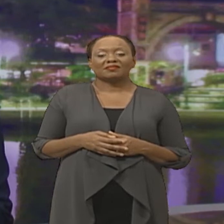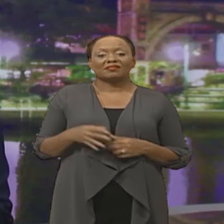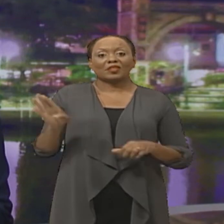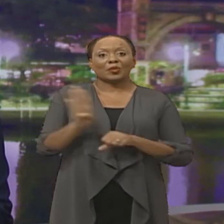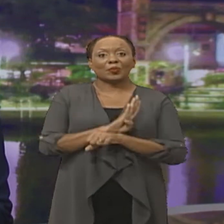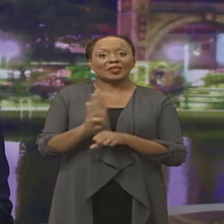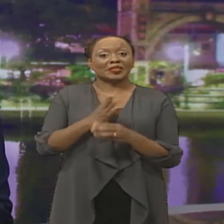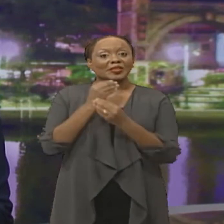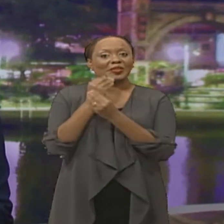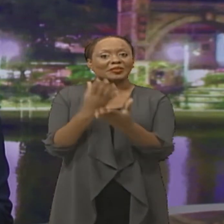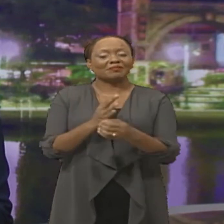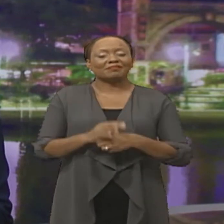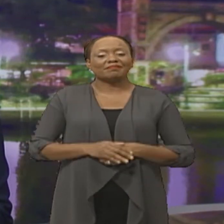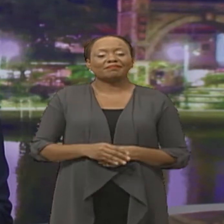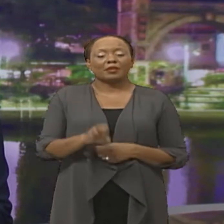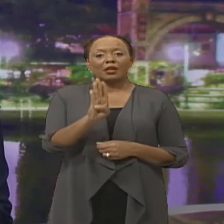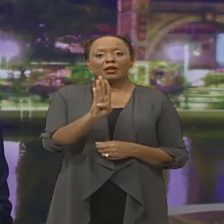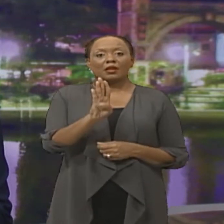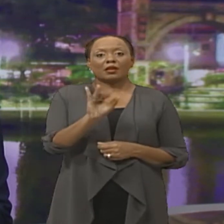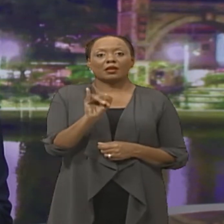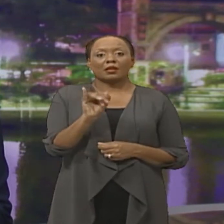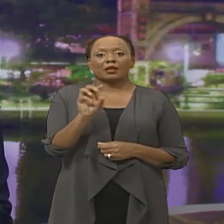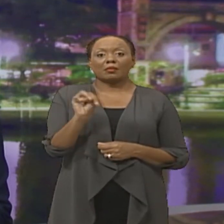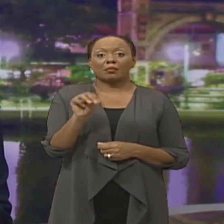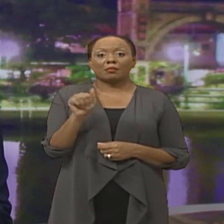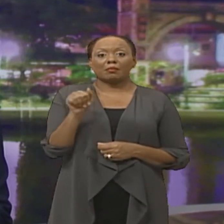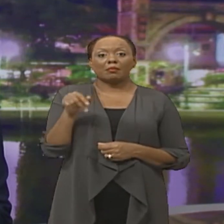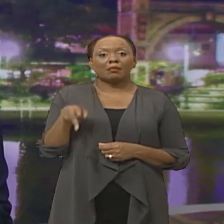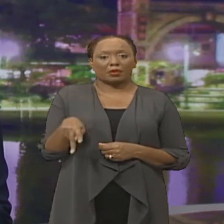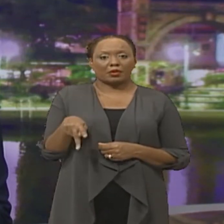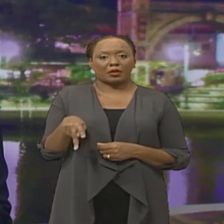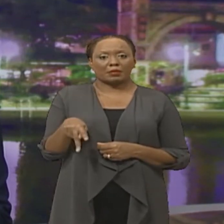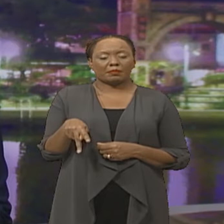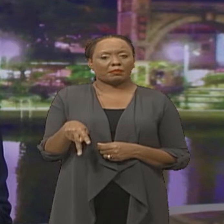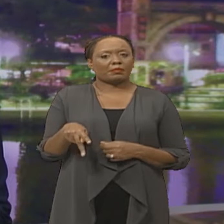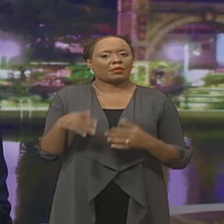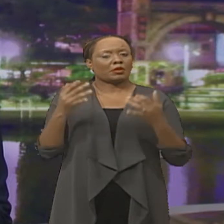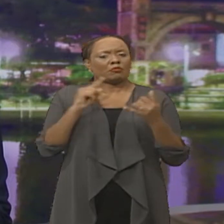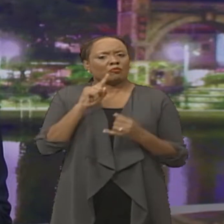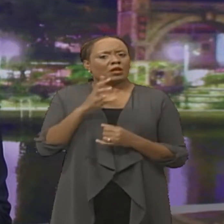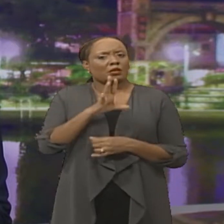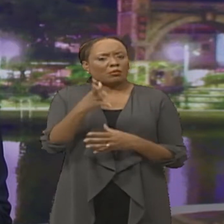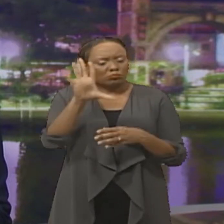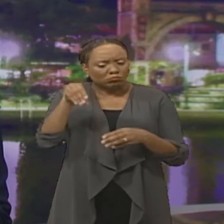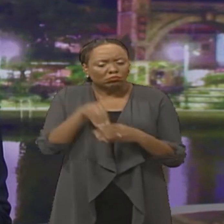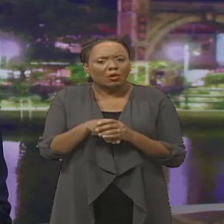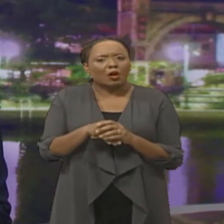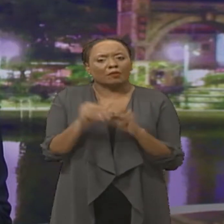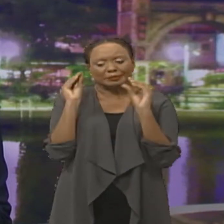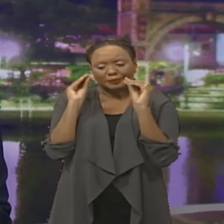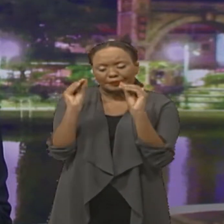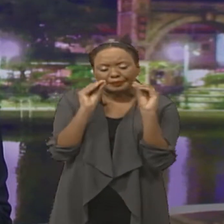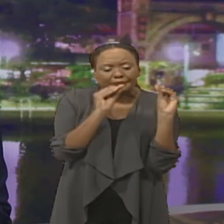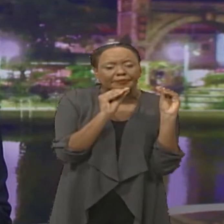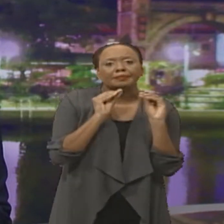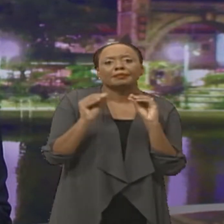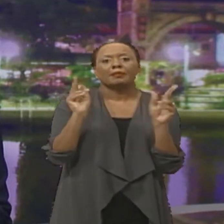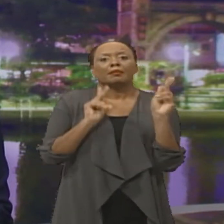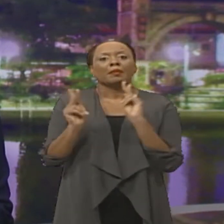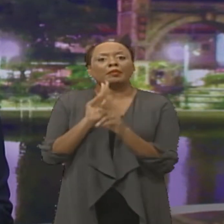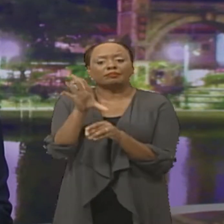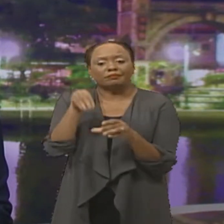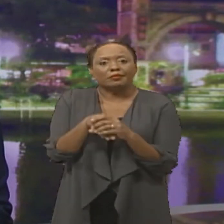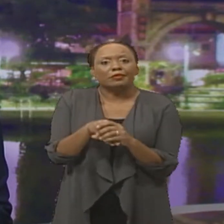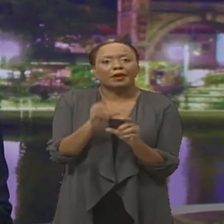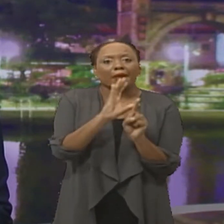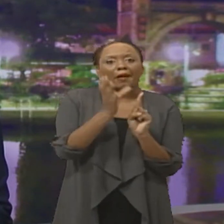In business tonight, the Barbados Institute of Management and Productivity is actively involved in the development of practitioners in the cultural and creative industries.